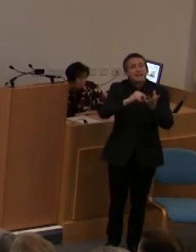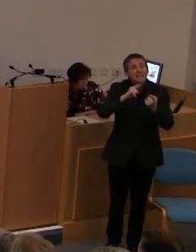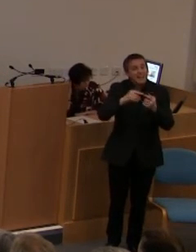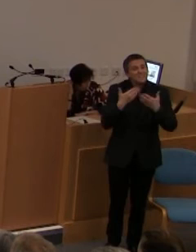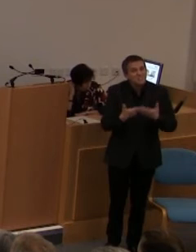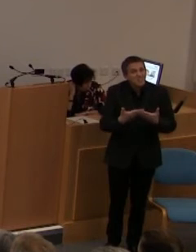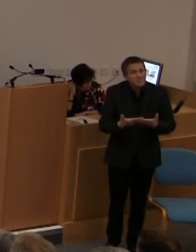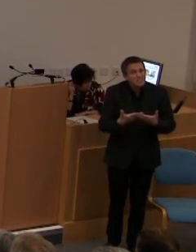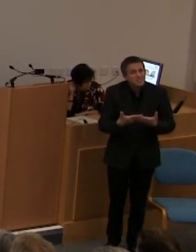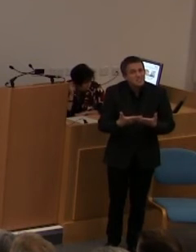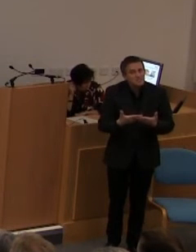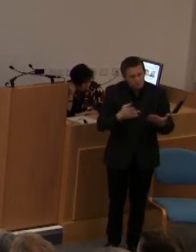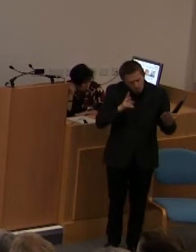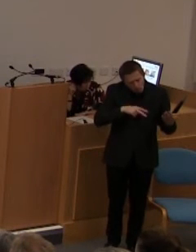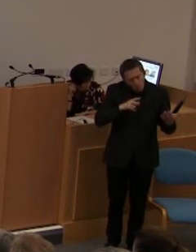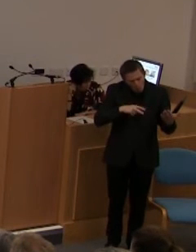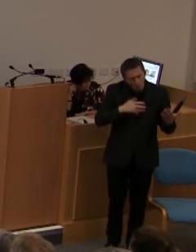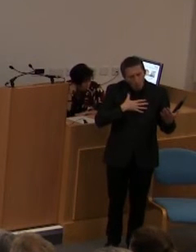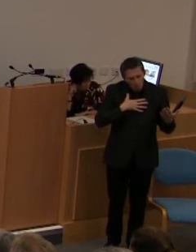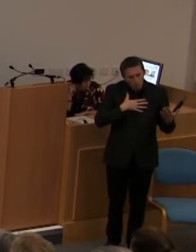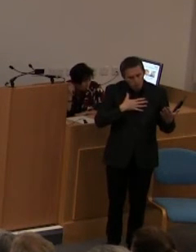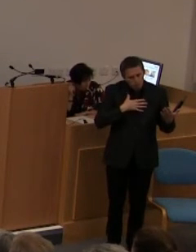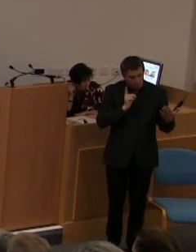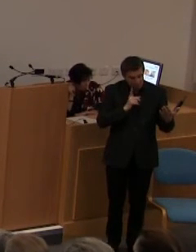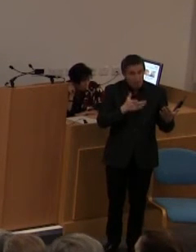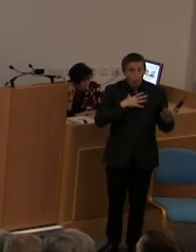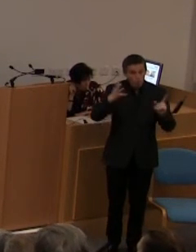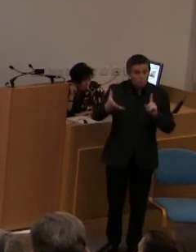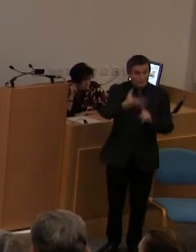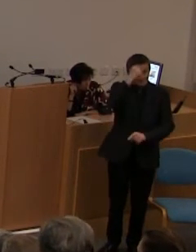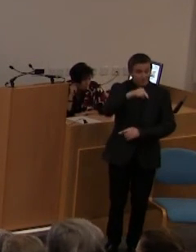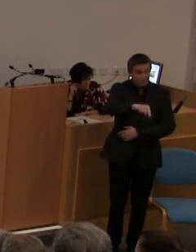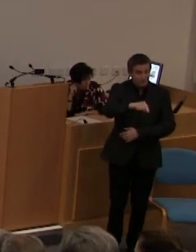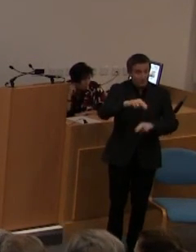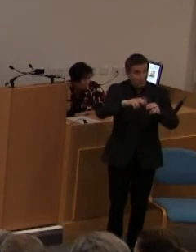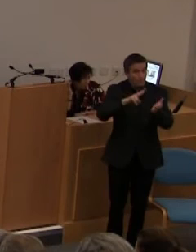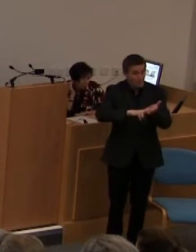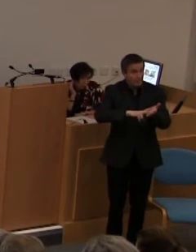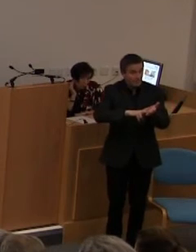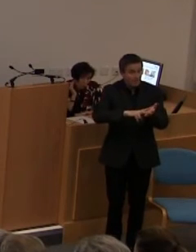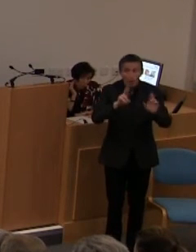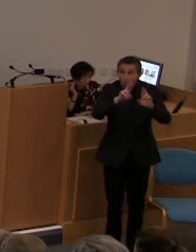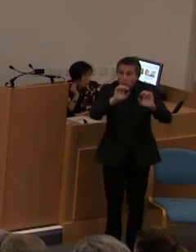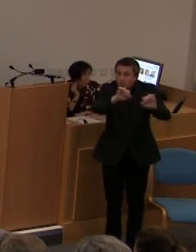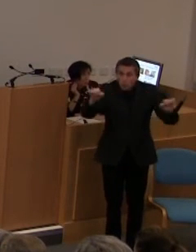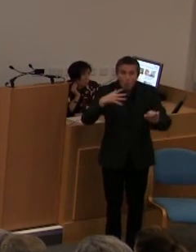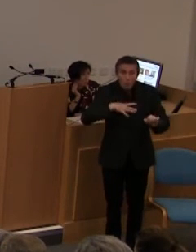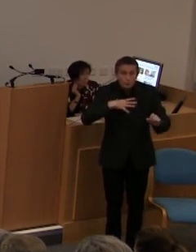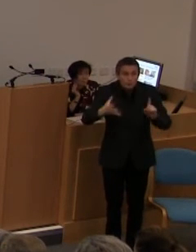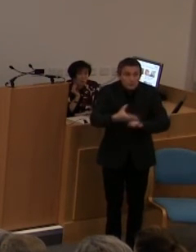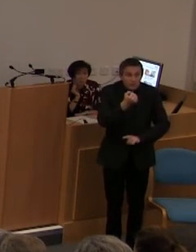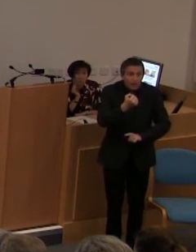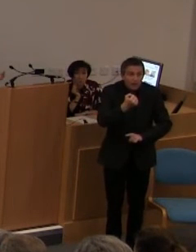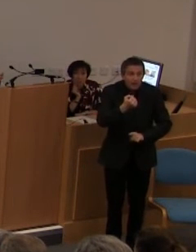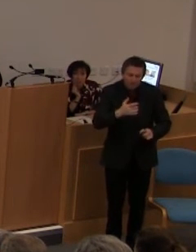and say, is that the health service that we want to aspire to in Forth Valley? Hopefully the answer is actually yes. If it's not, we've got